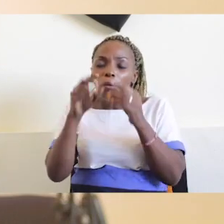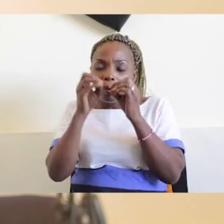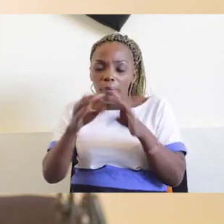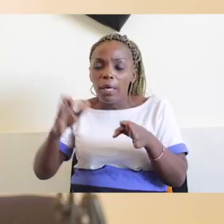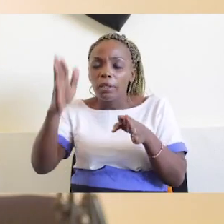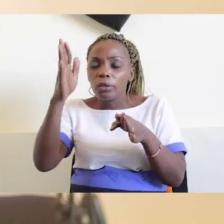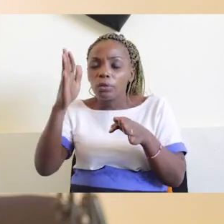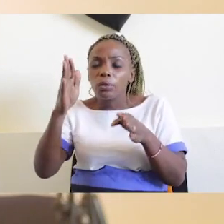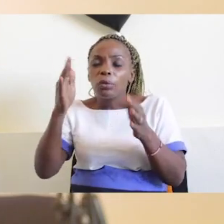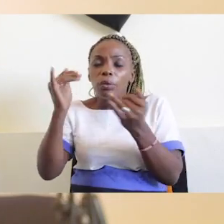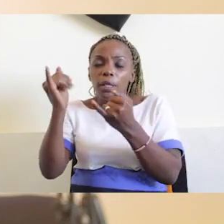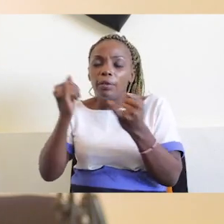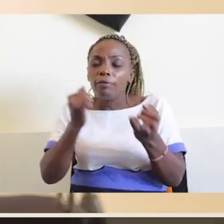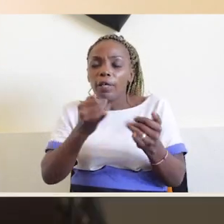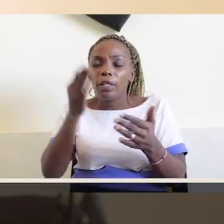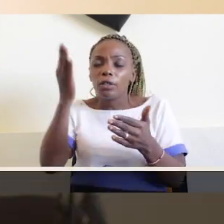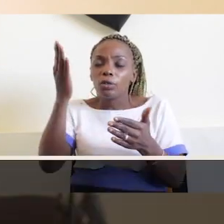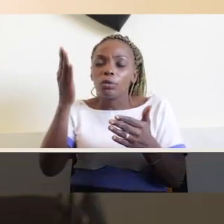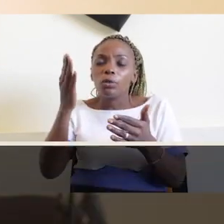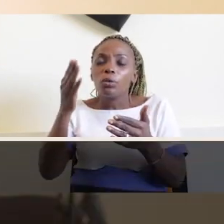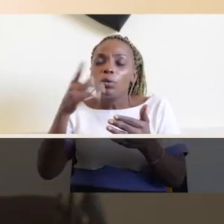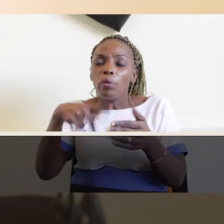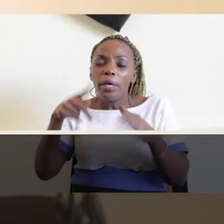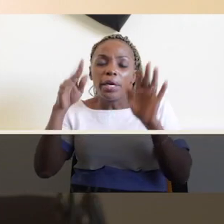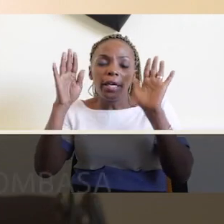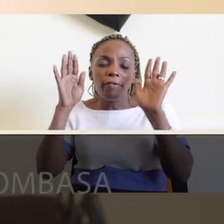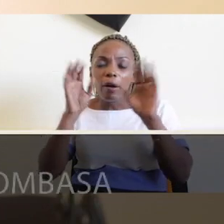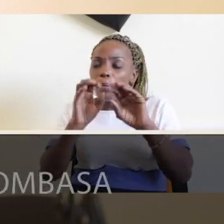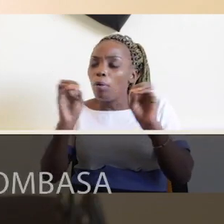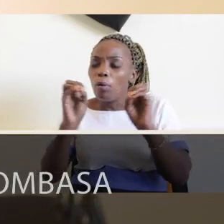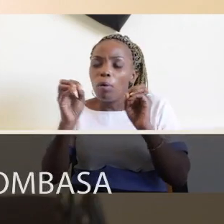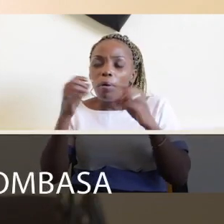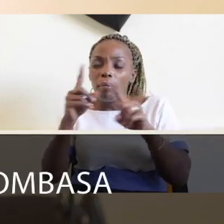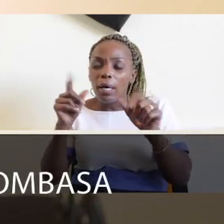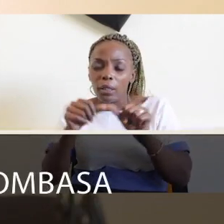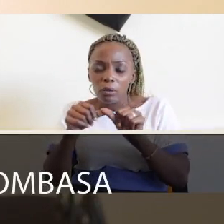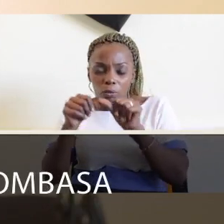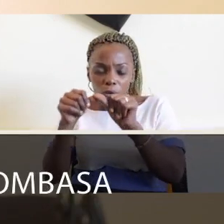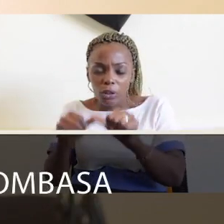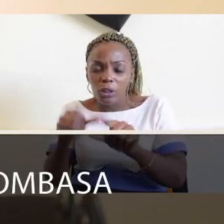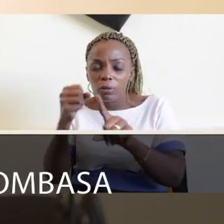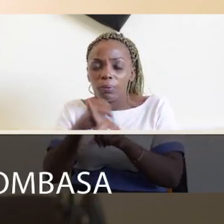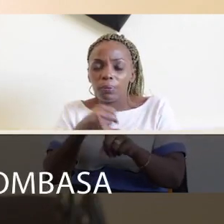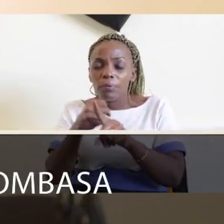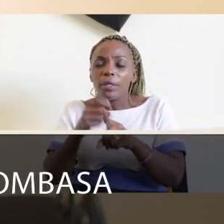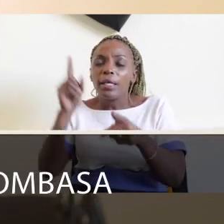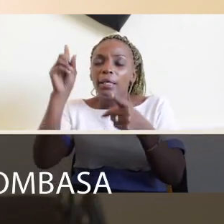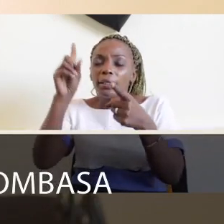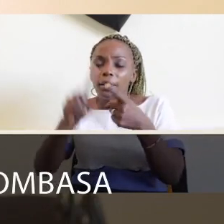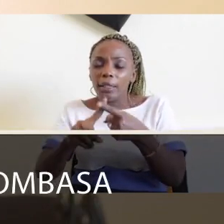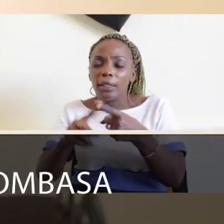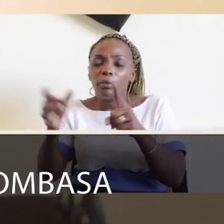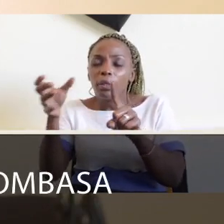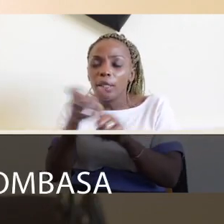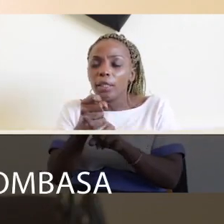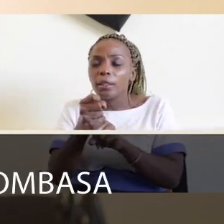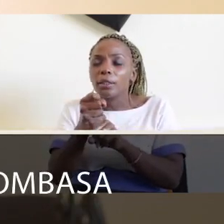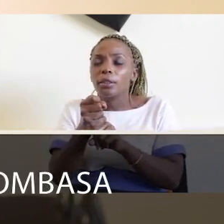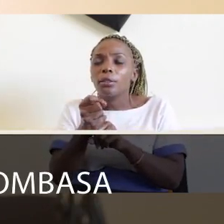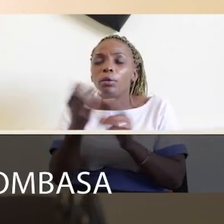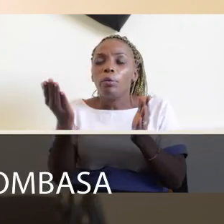Lord, and we invite you. We will not give up, but we will press through until we get to where